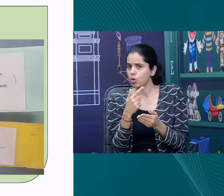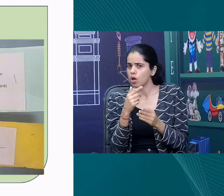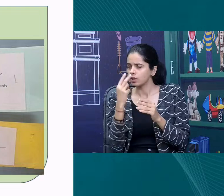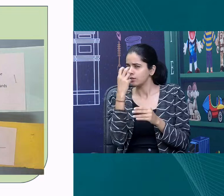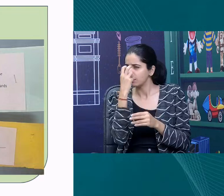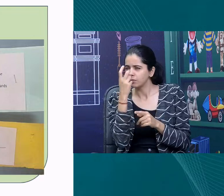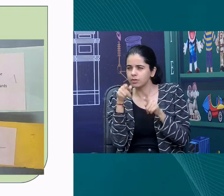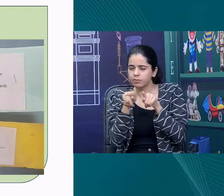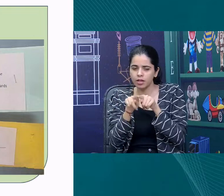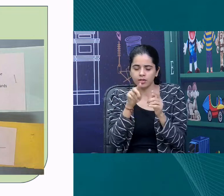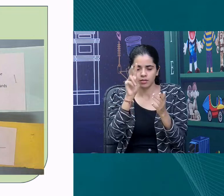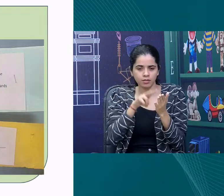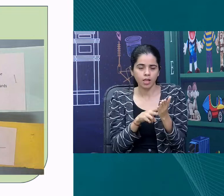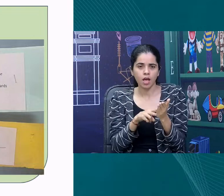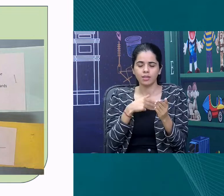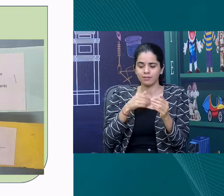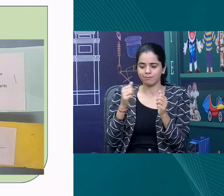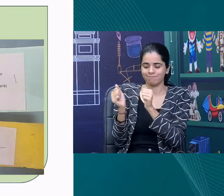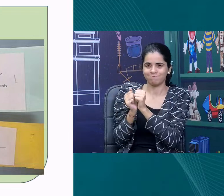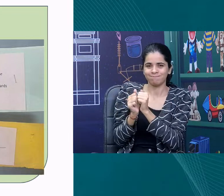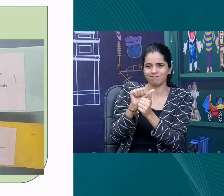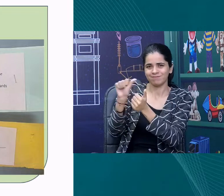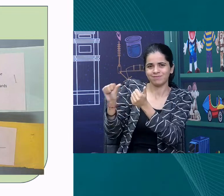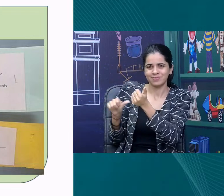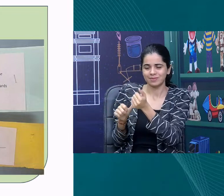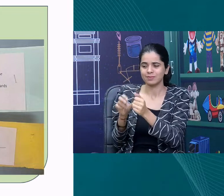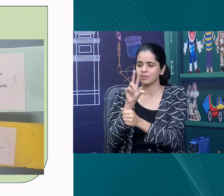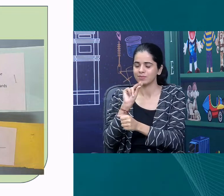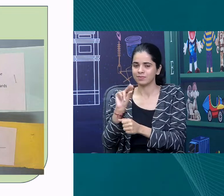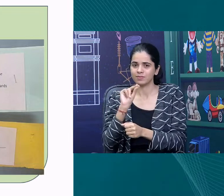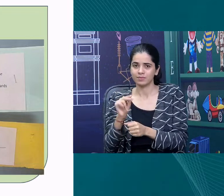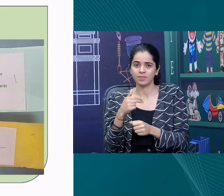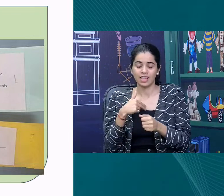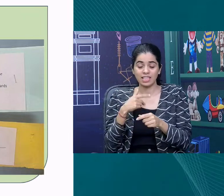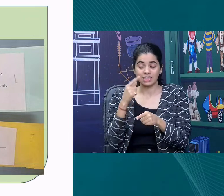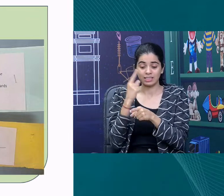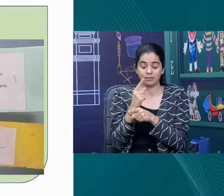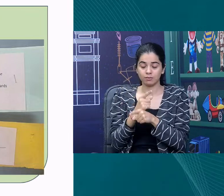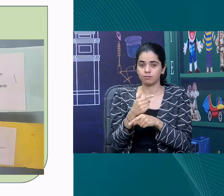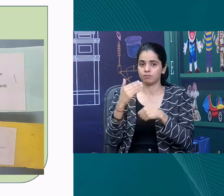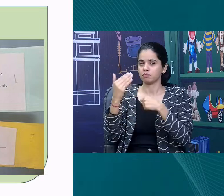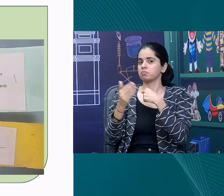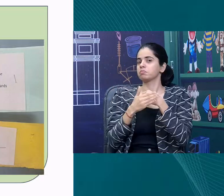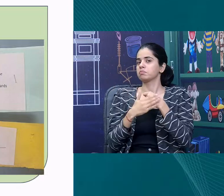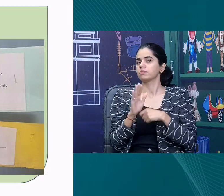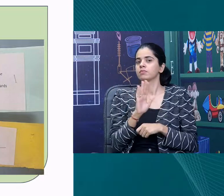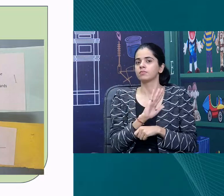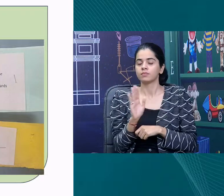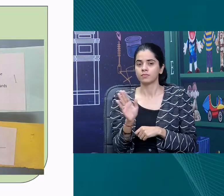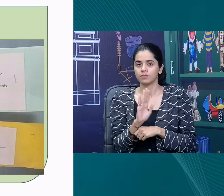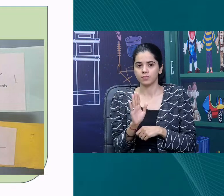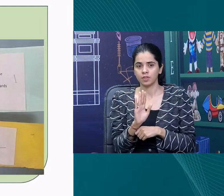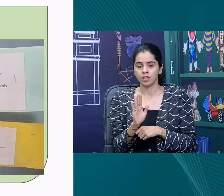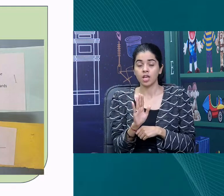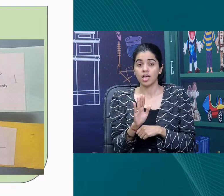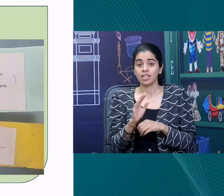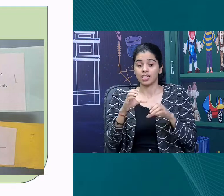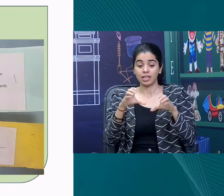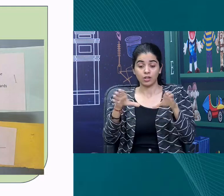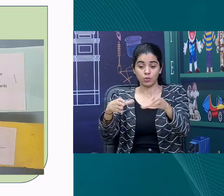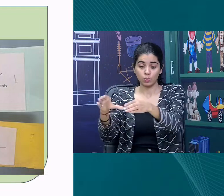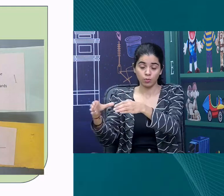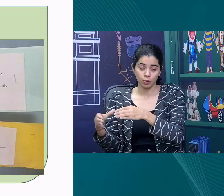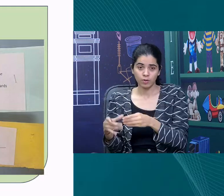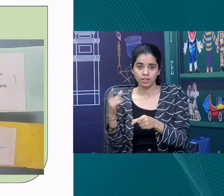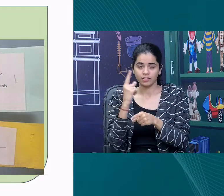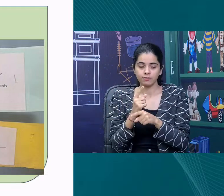a fluent reader reads it for them so that they can be independent and they don't disturb the teacher. And the teacher can move around and observe the class.